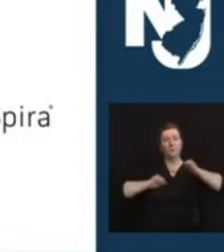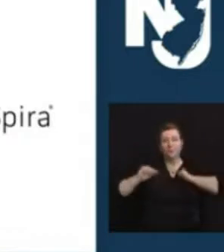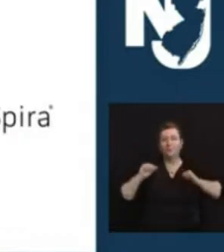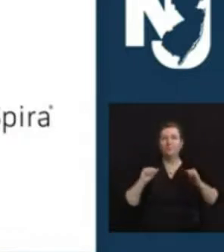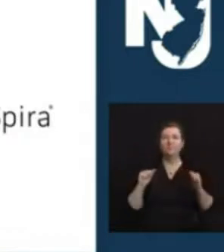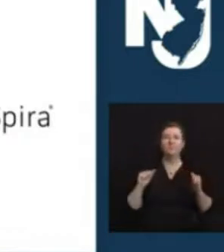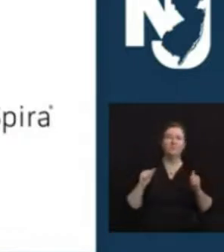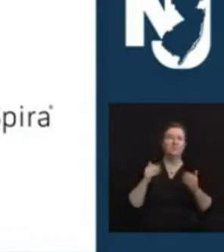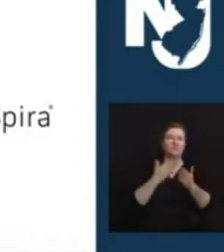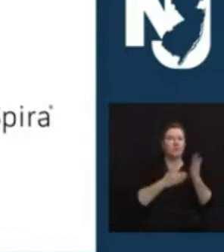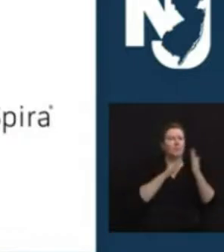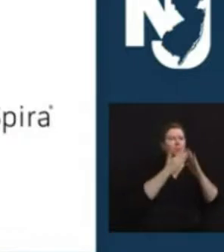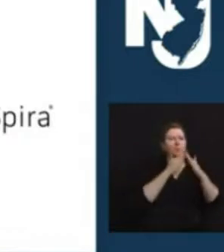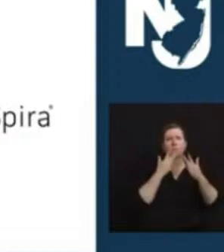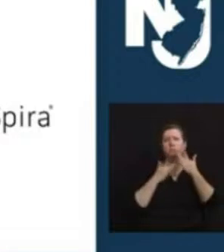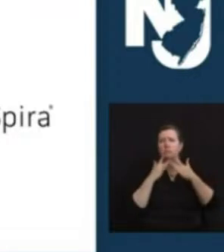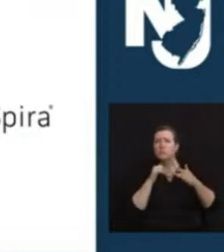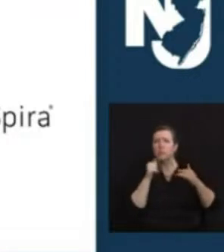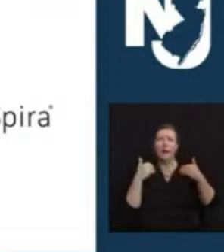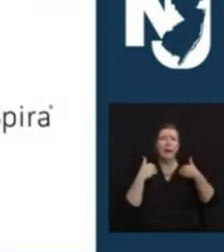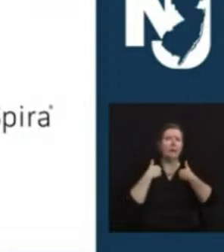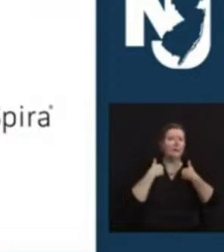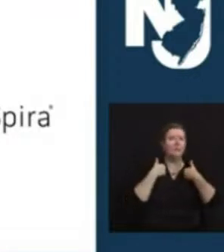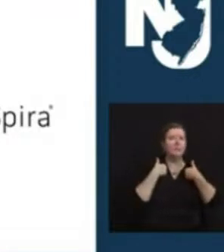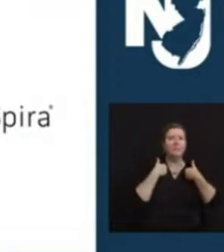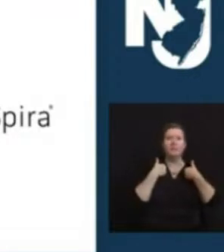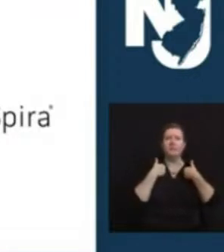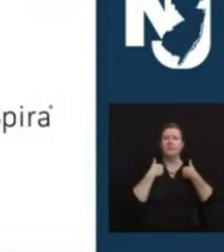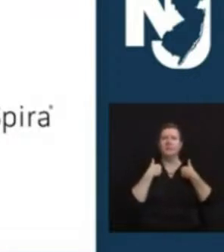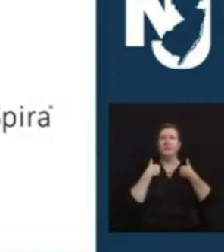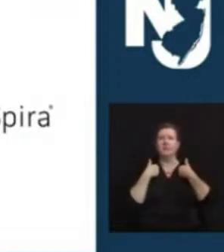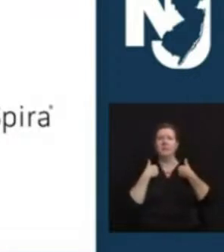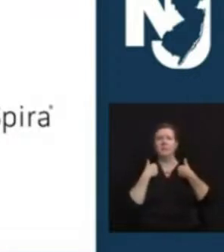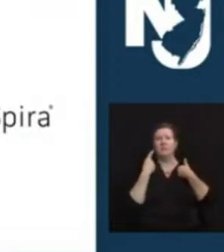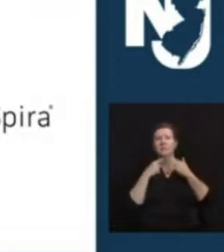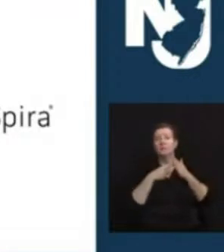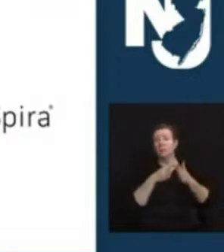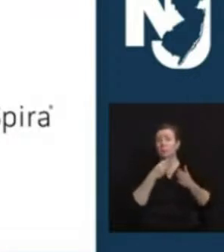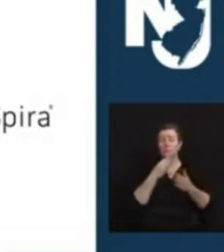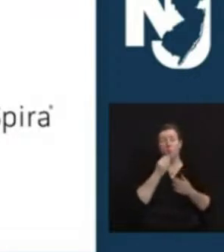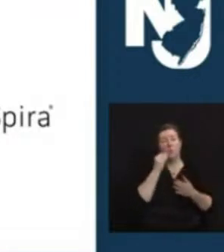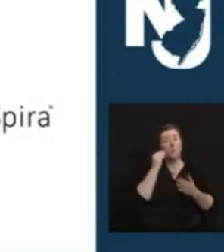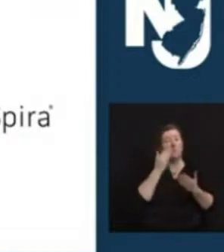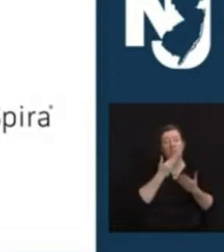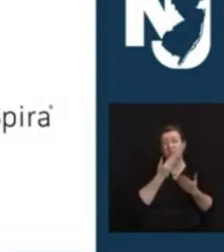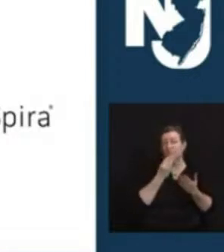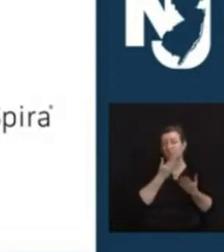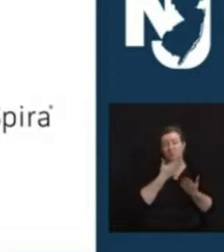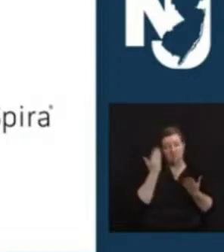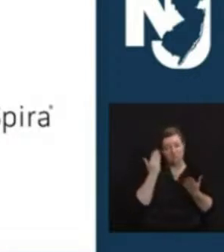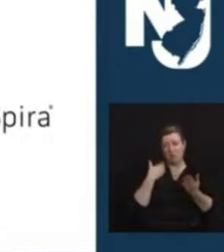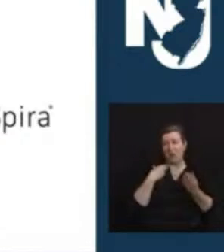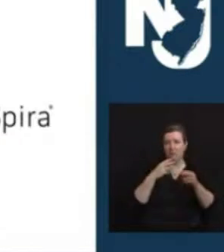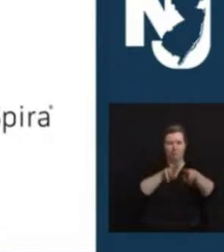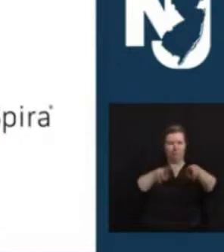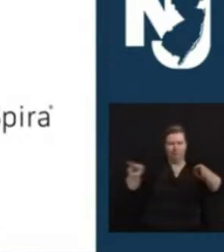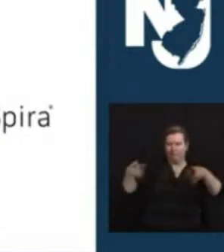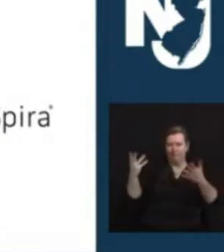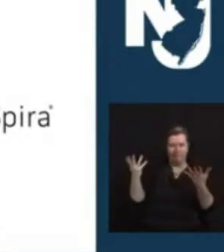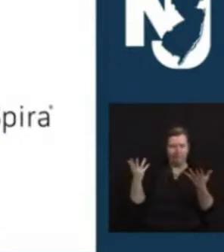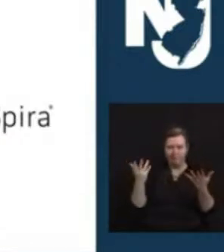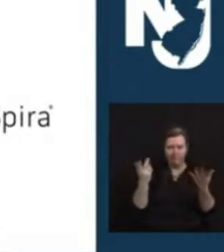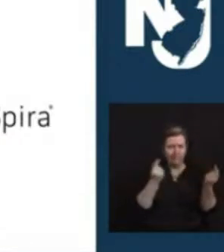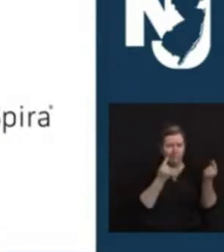under-resourced communities, such as at homeless shelters and senior citizen homes, and assists with food drives by partners like